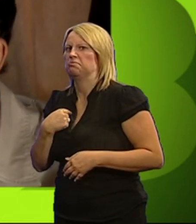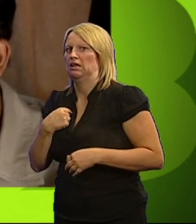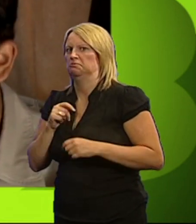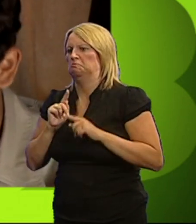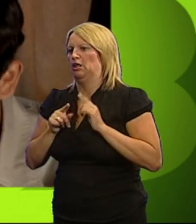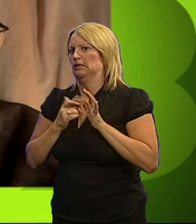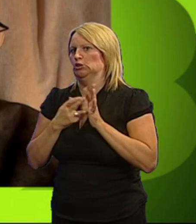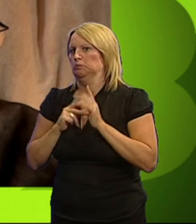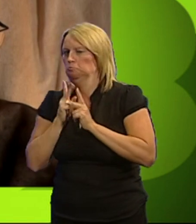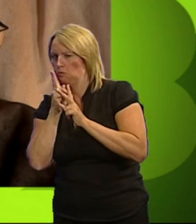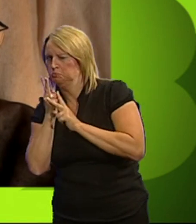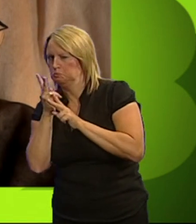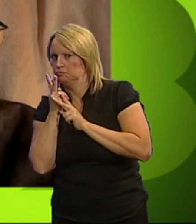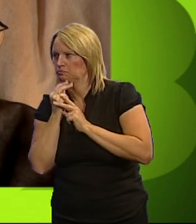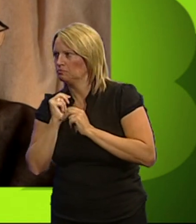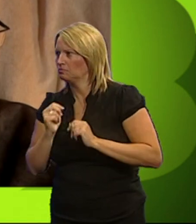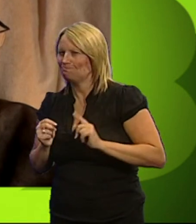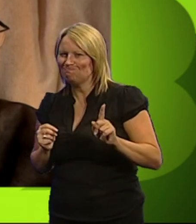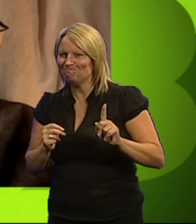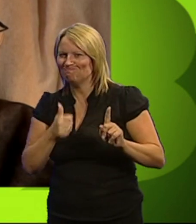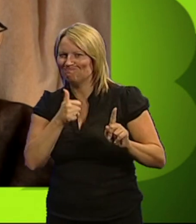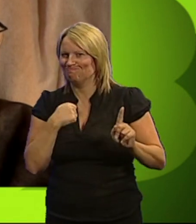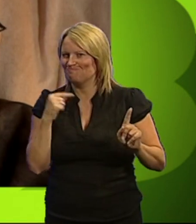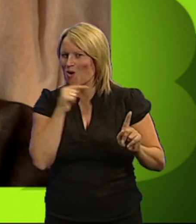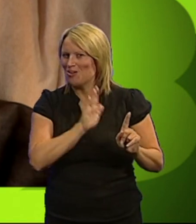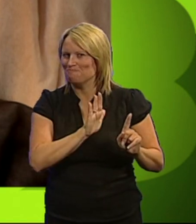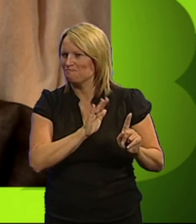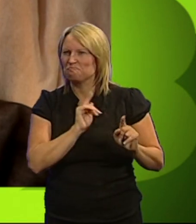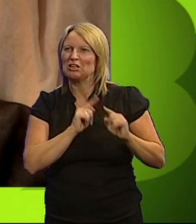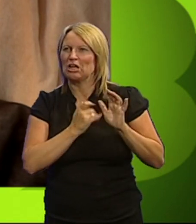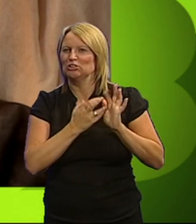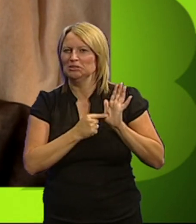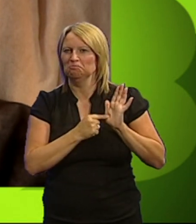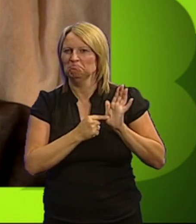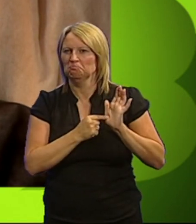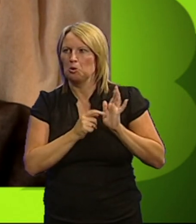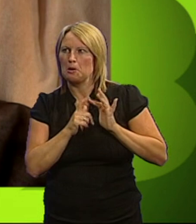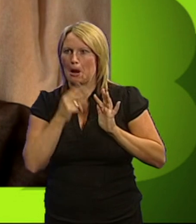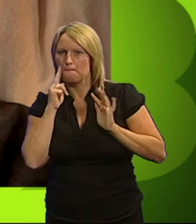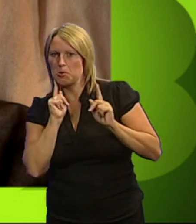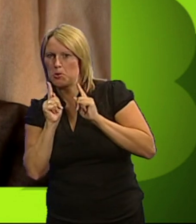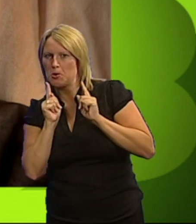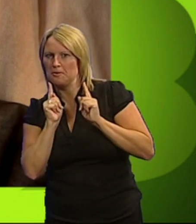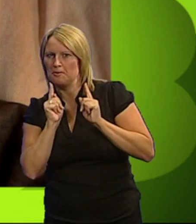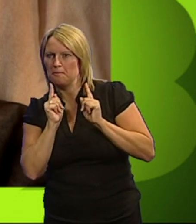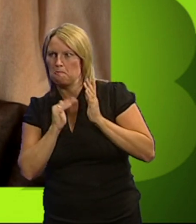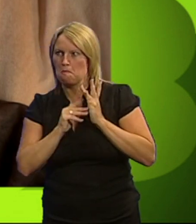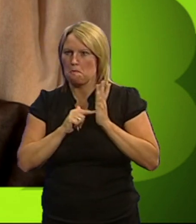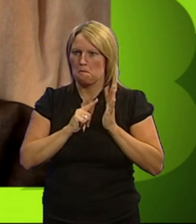I'll be your special agent. Hey, that's my boy. Special agent. Codename...